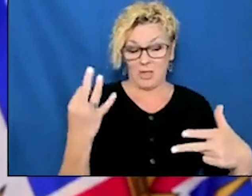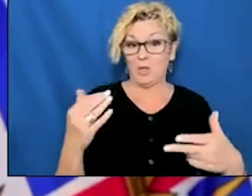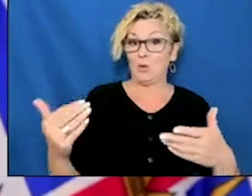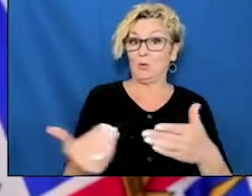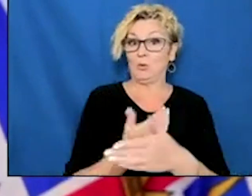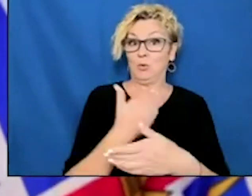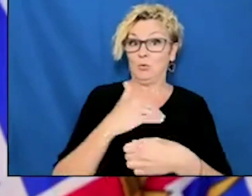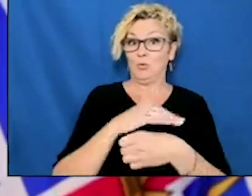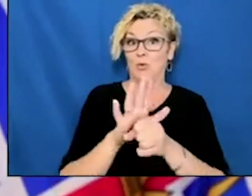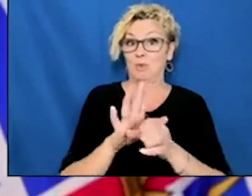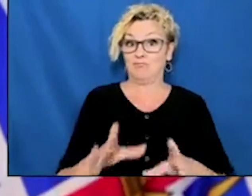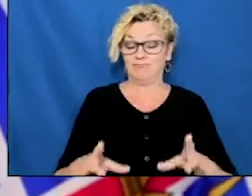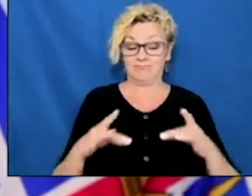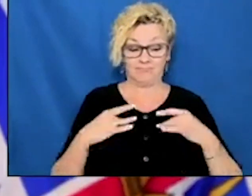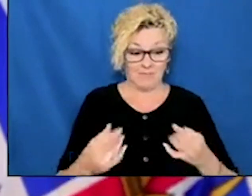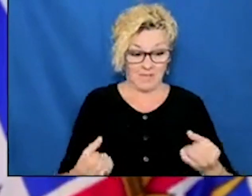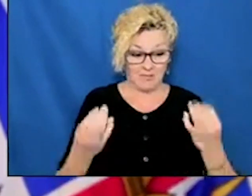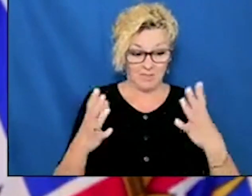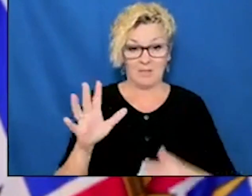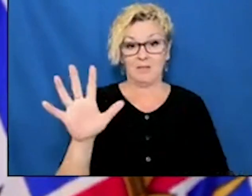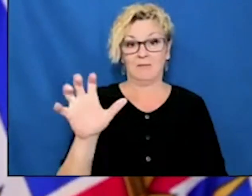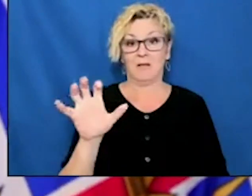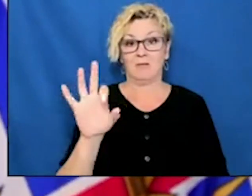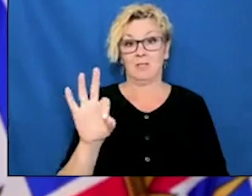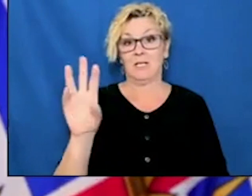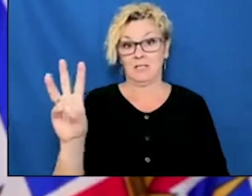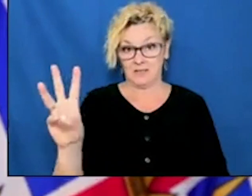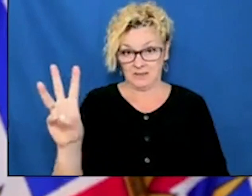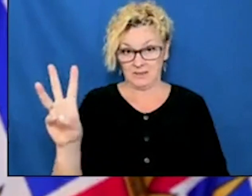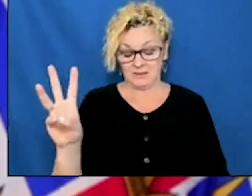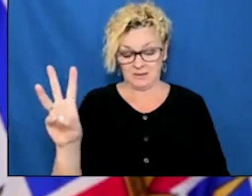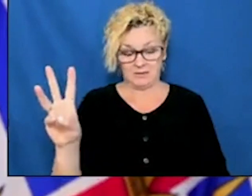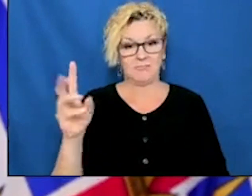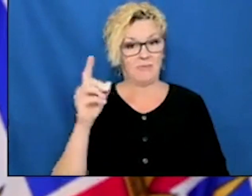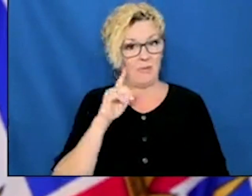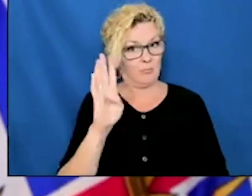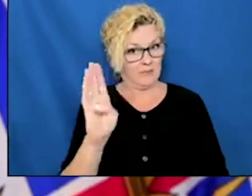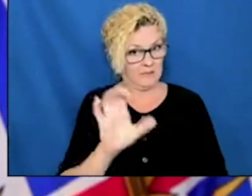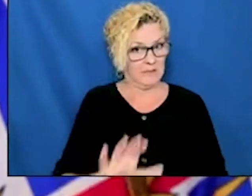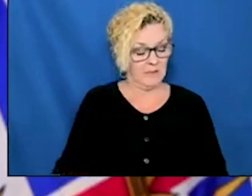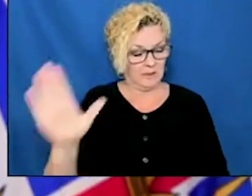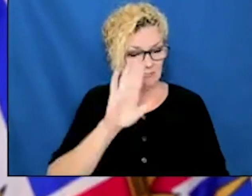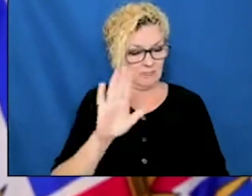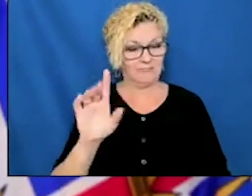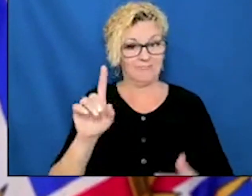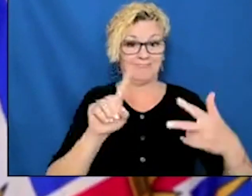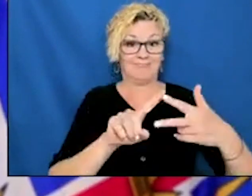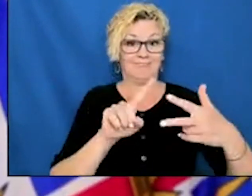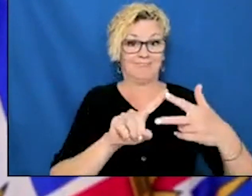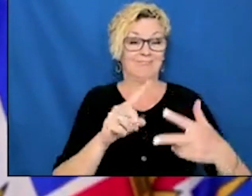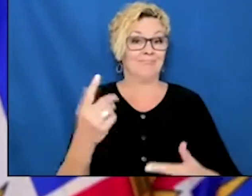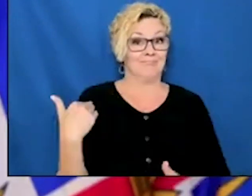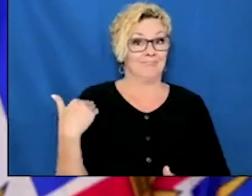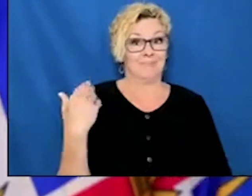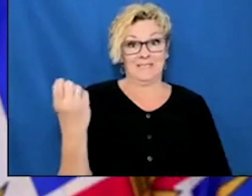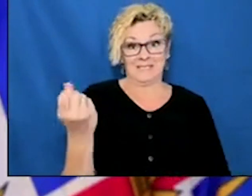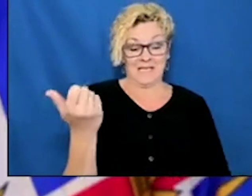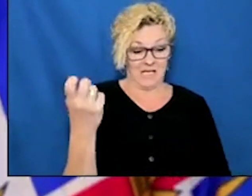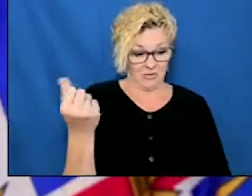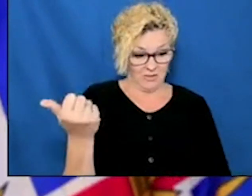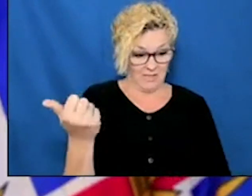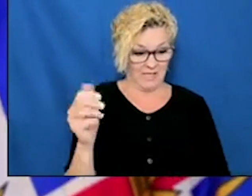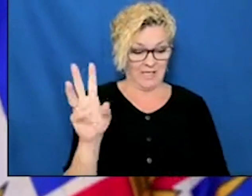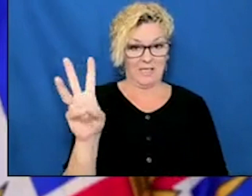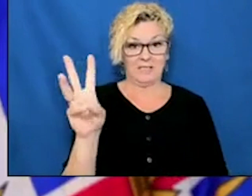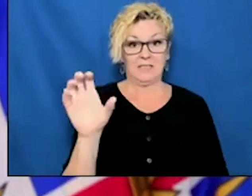had 596 new cases of COVID-19 diagnosed in British Columbia. Saturday to Sunday, 605